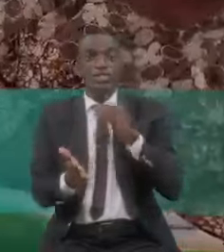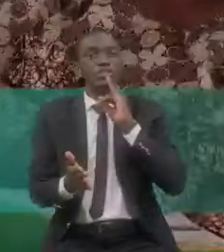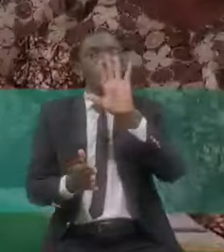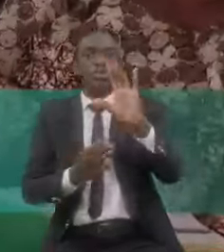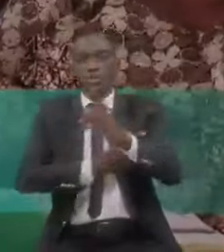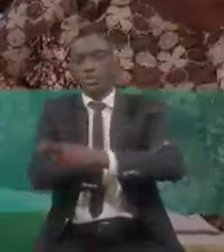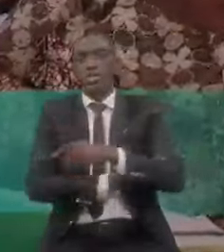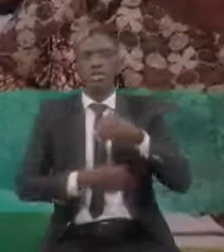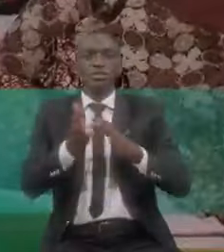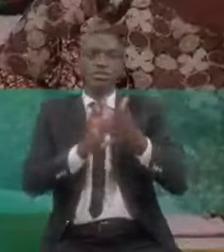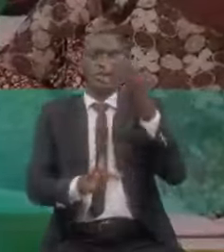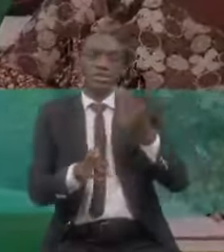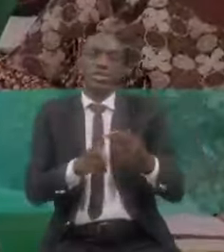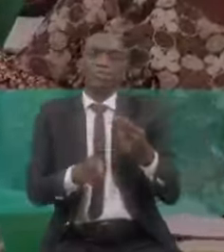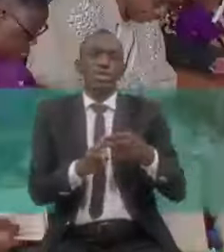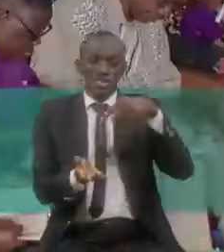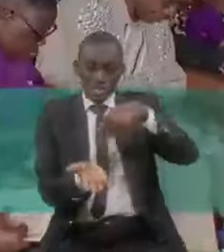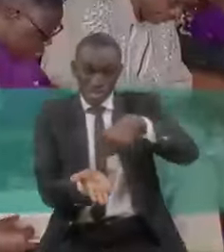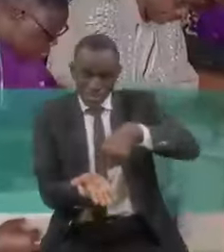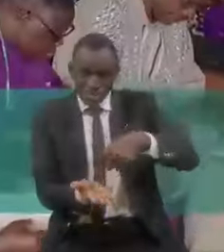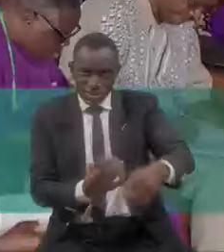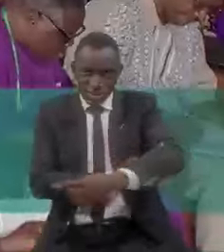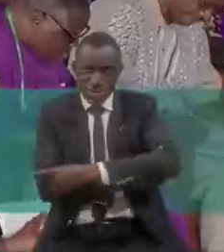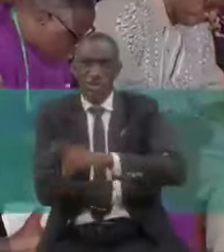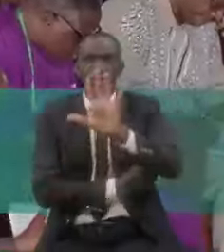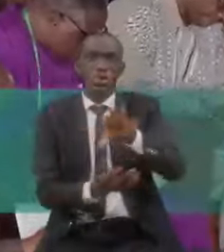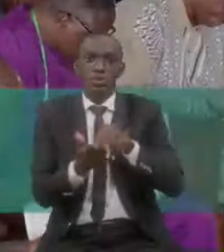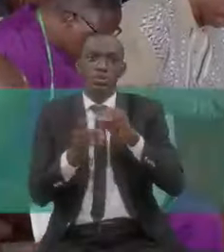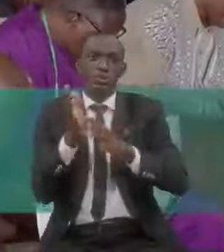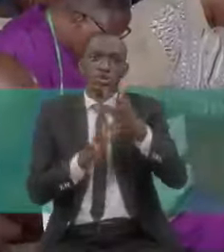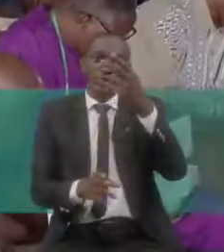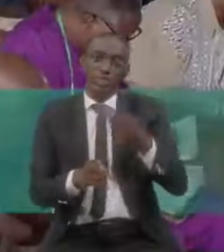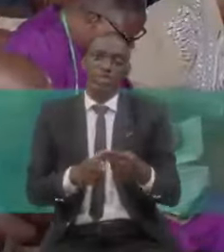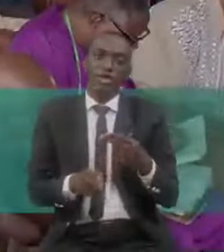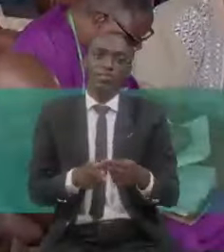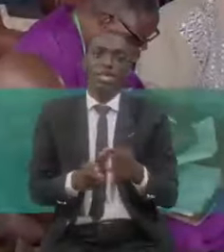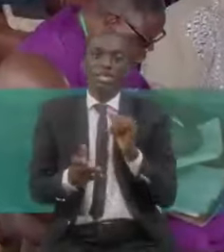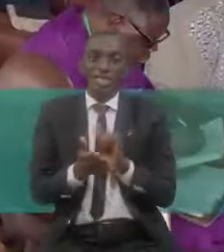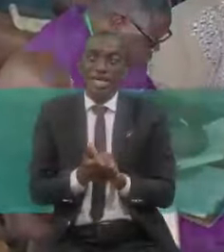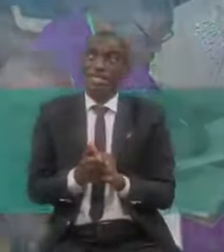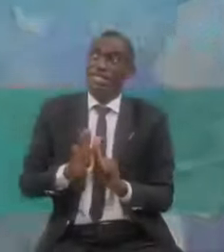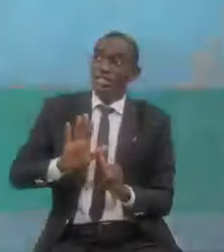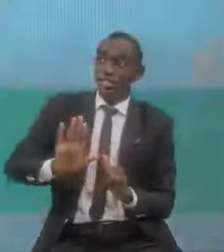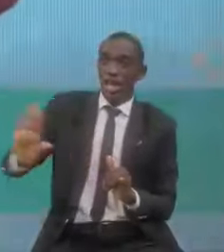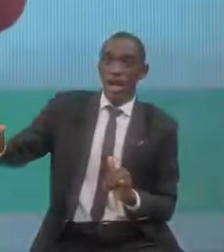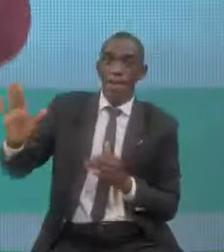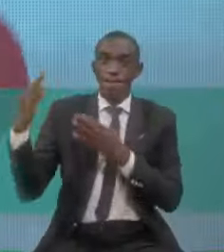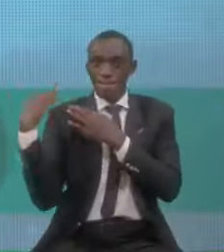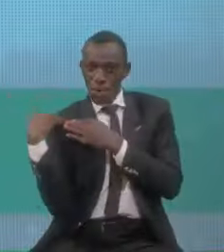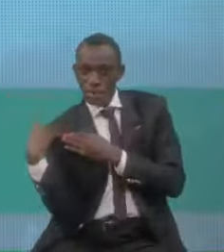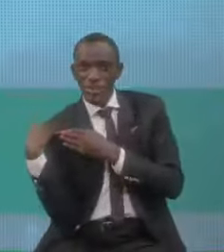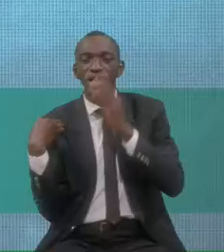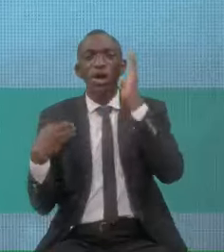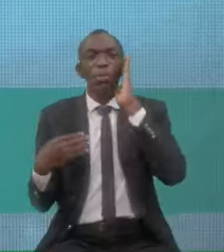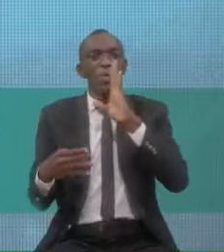I said, this is your day. That his body shall be taken away